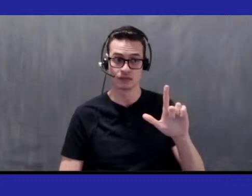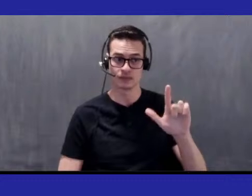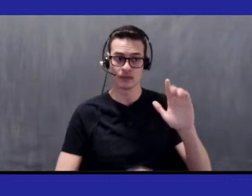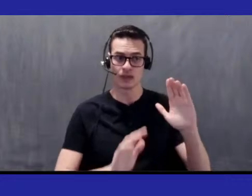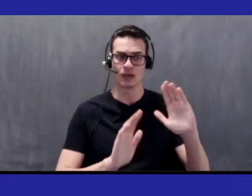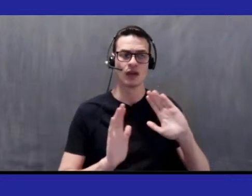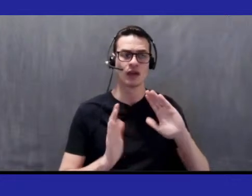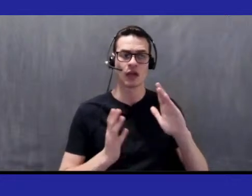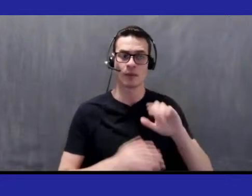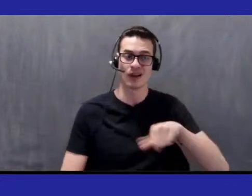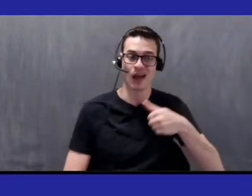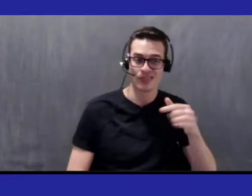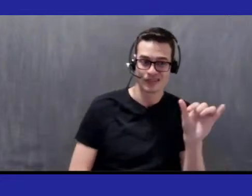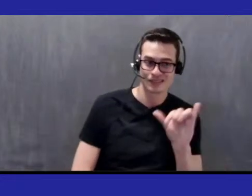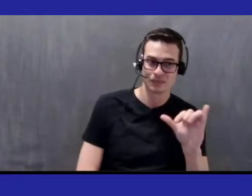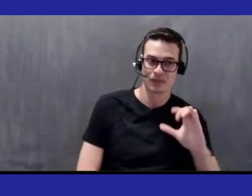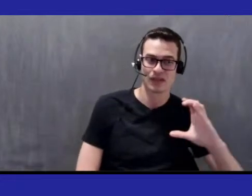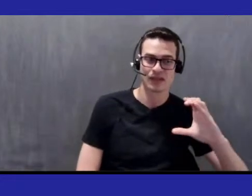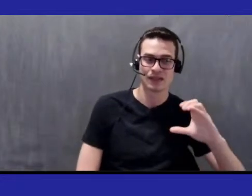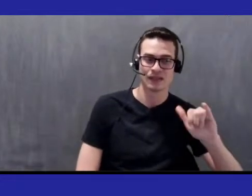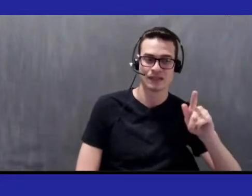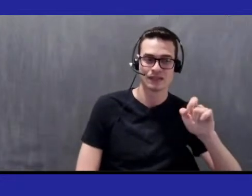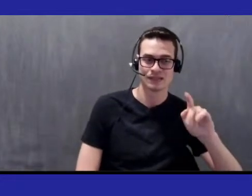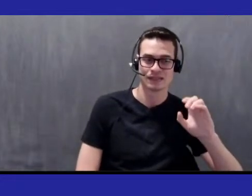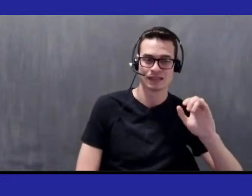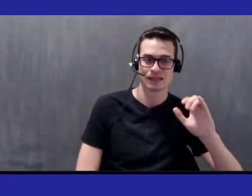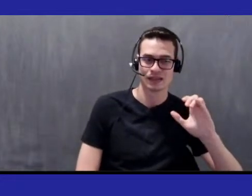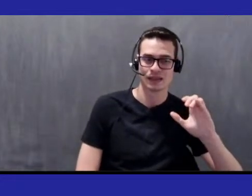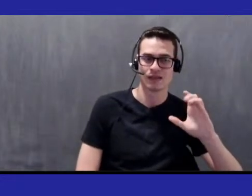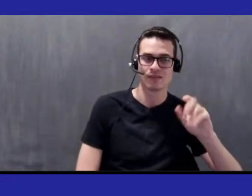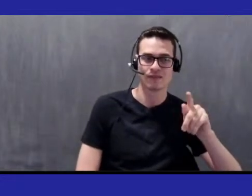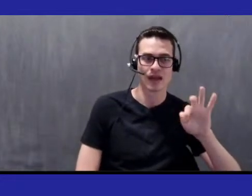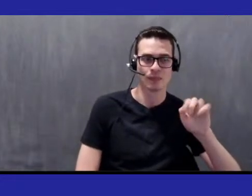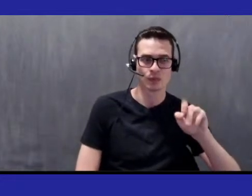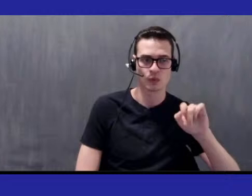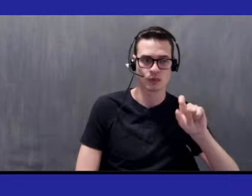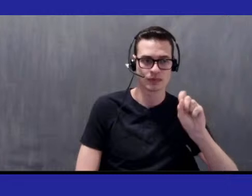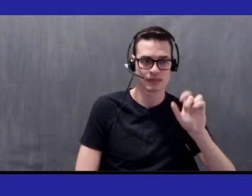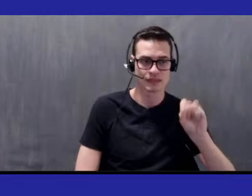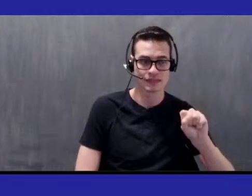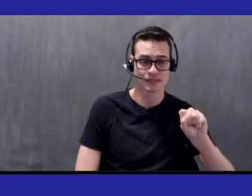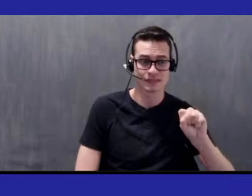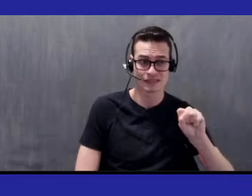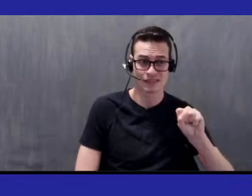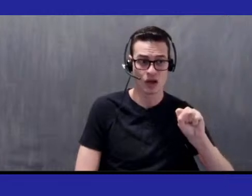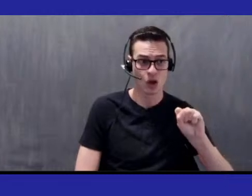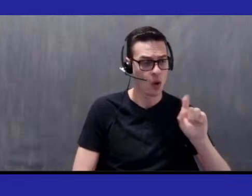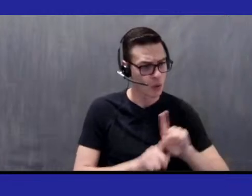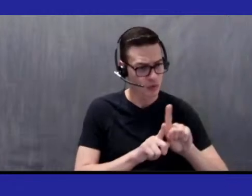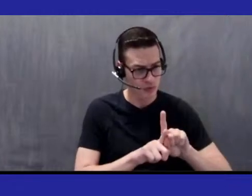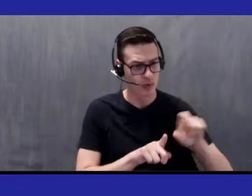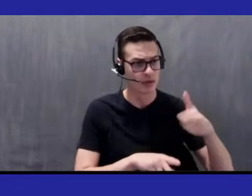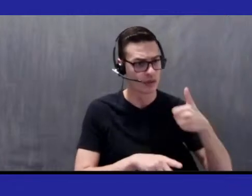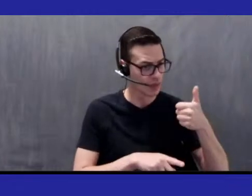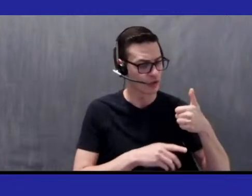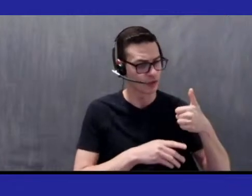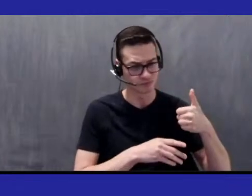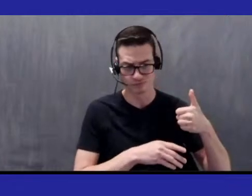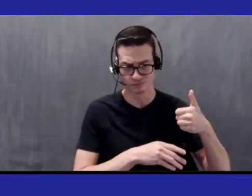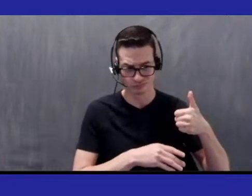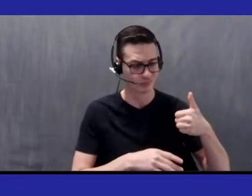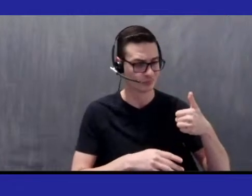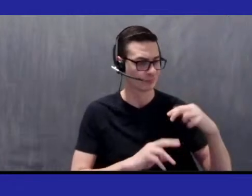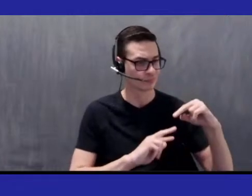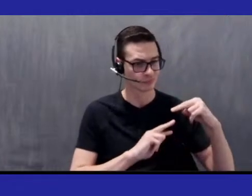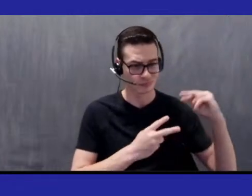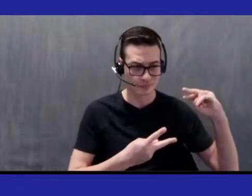fibrosis, which is another chronic congenital condition, sickle cell actually has a higher incidence in the